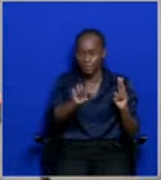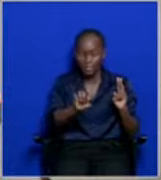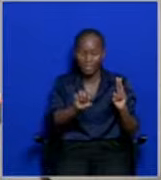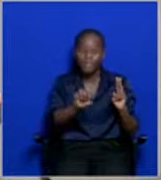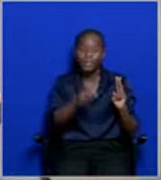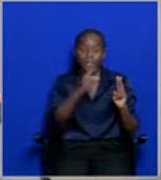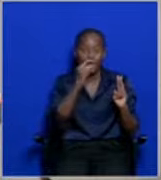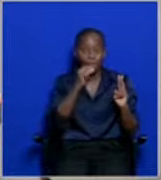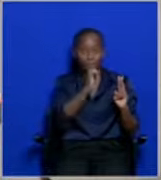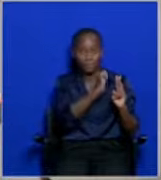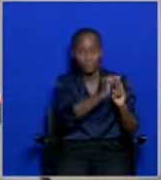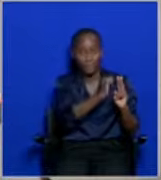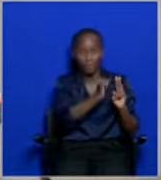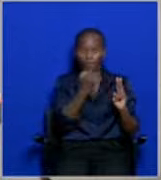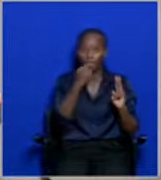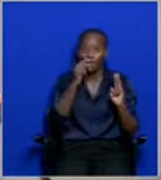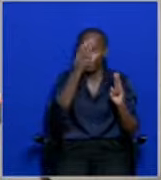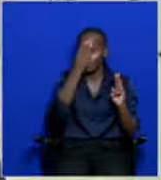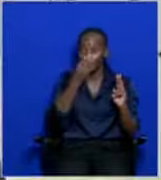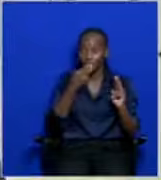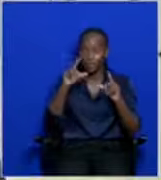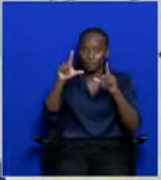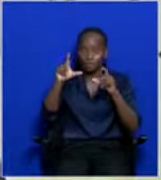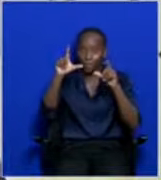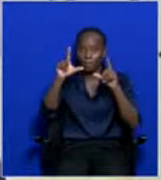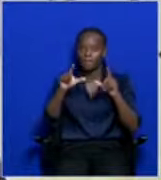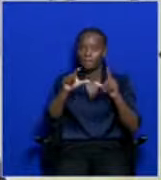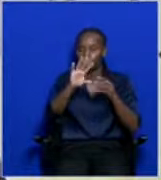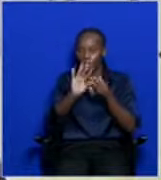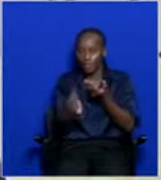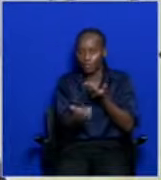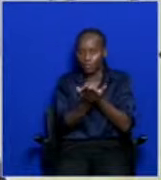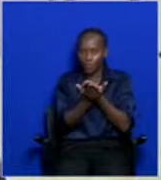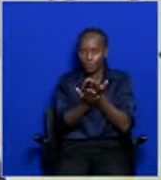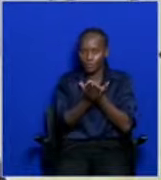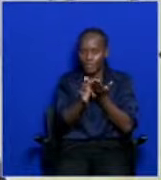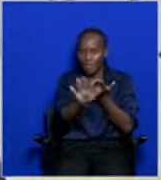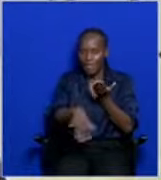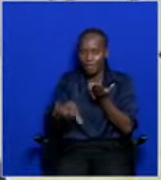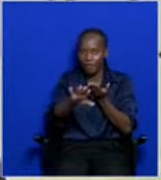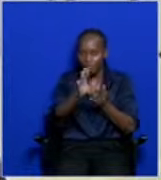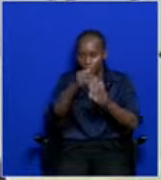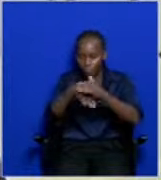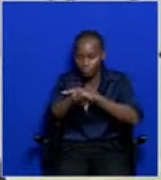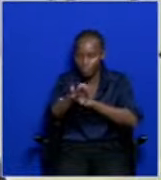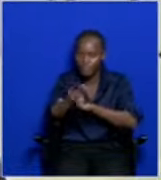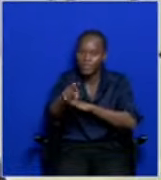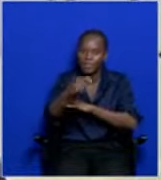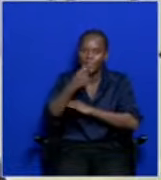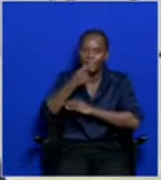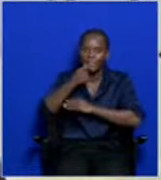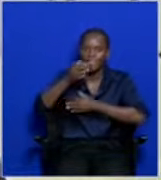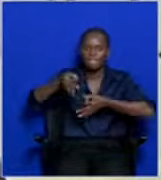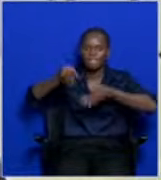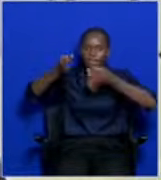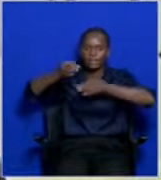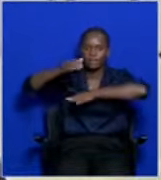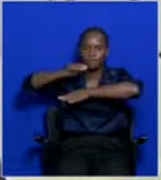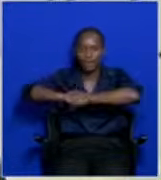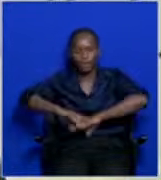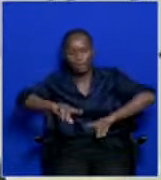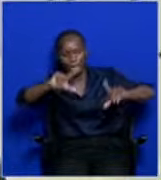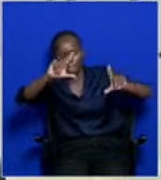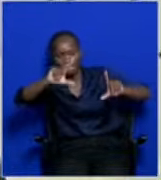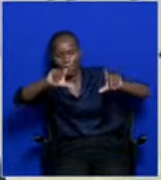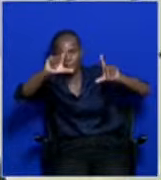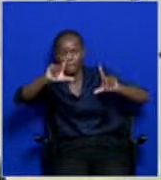our client's residence, which pictures were taken by our client's flatmate on 11 February 2023, and same